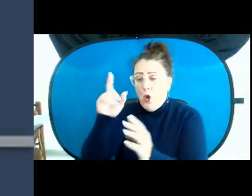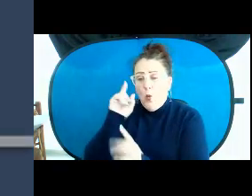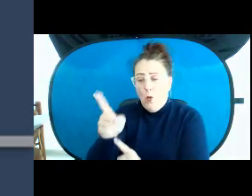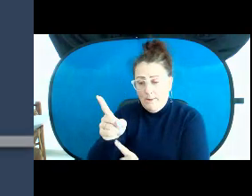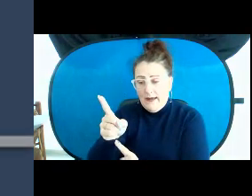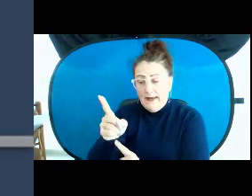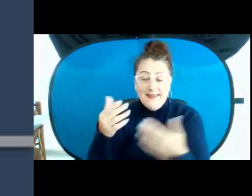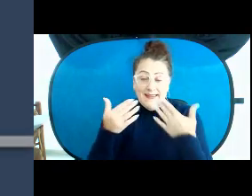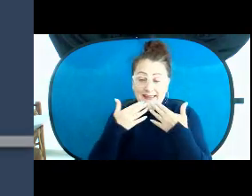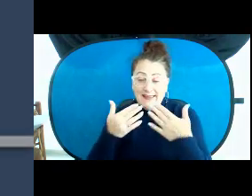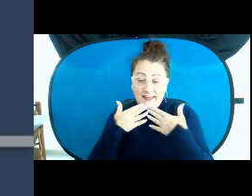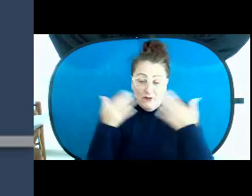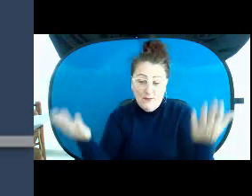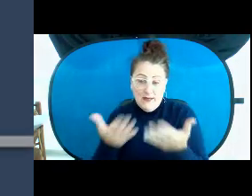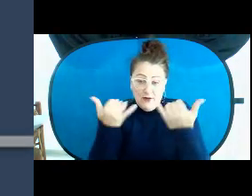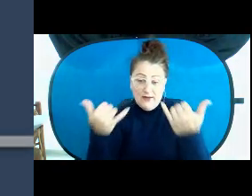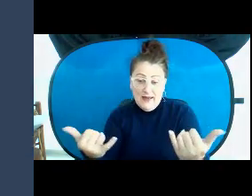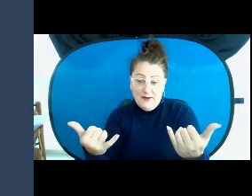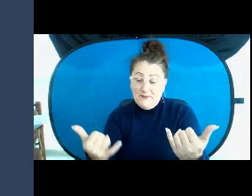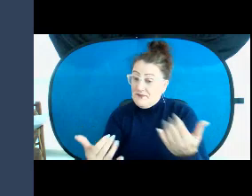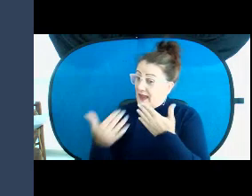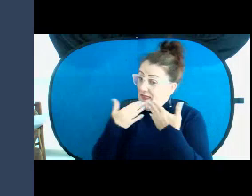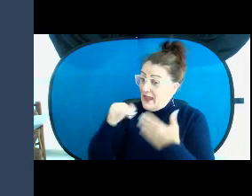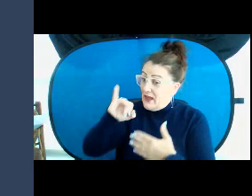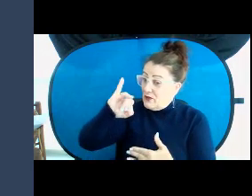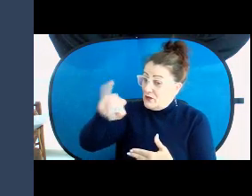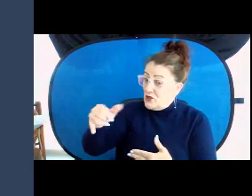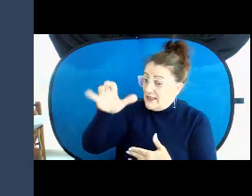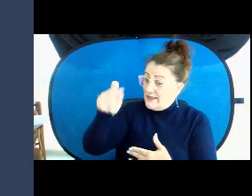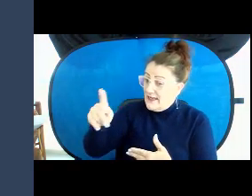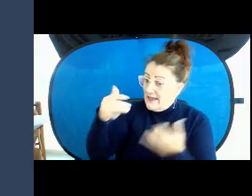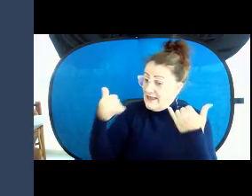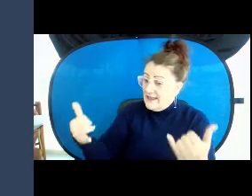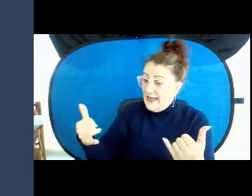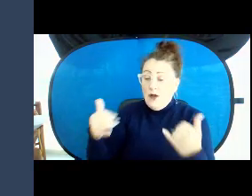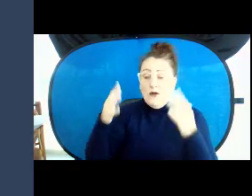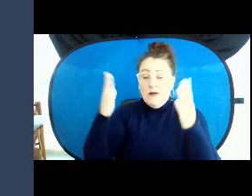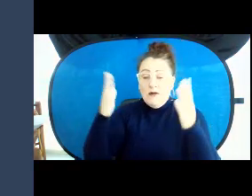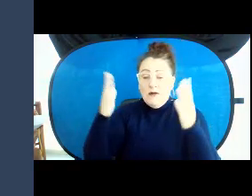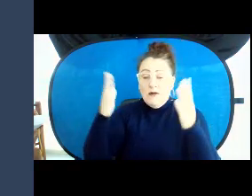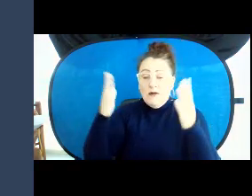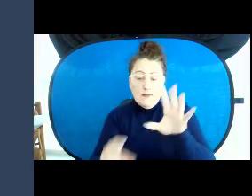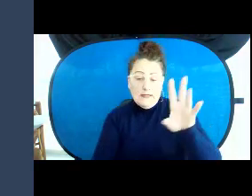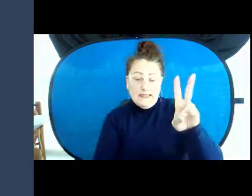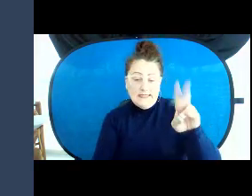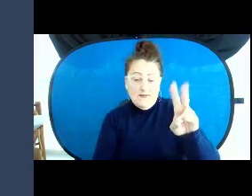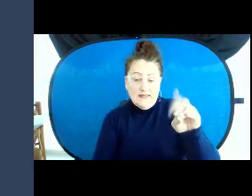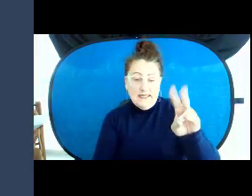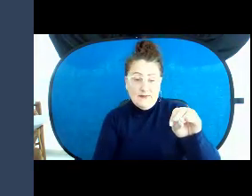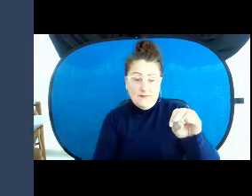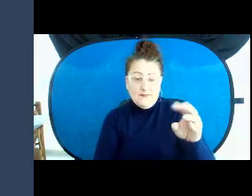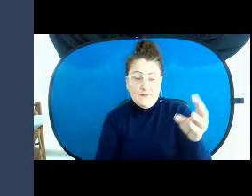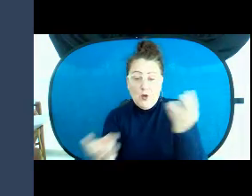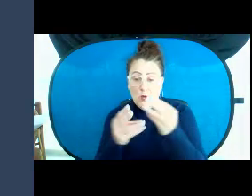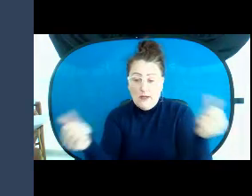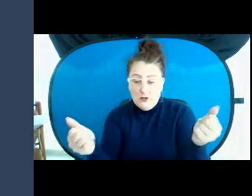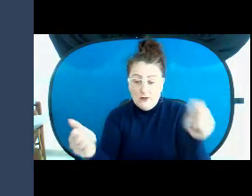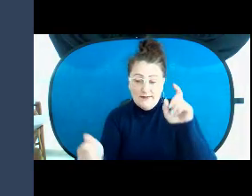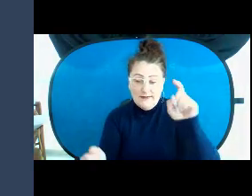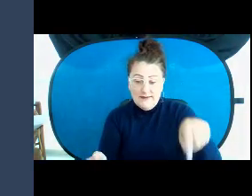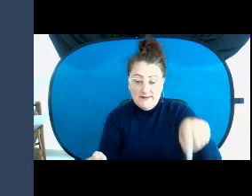today. Thank you so much, Justin. Now we're going to move to item 70, resolutions of necessity. Tim.